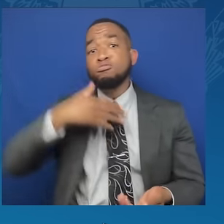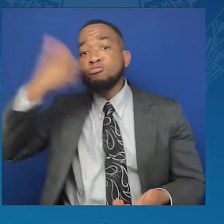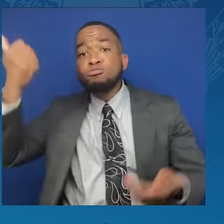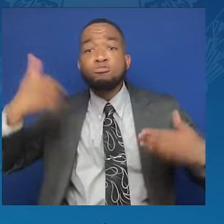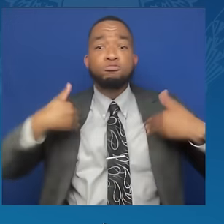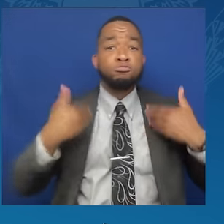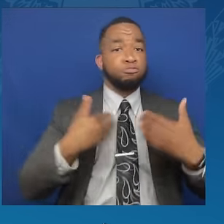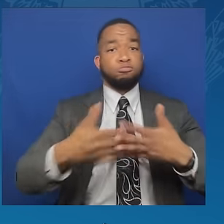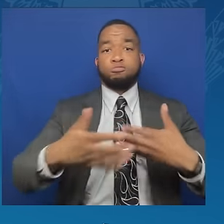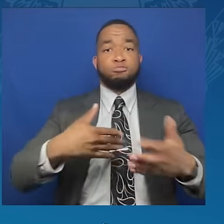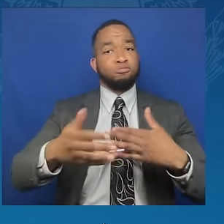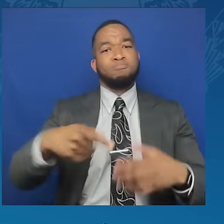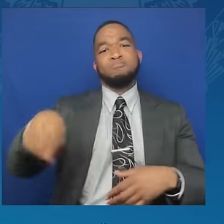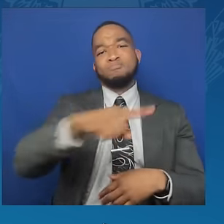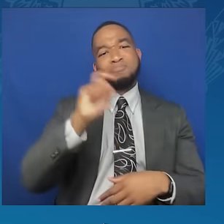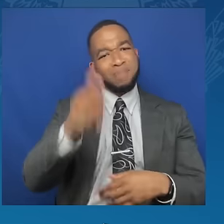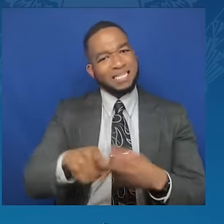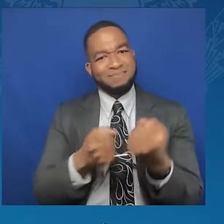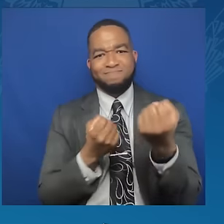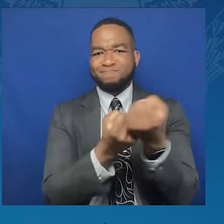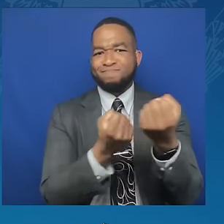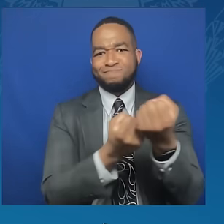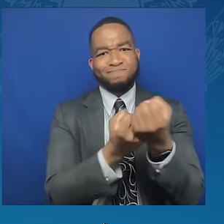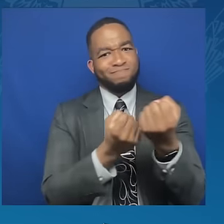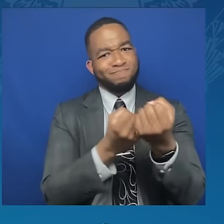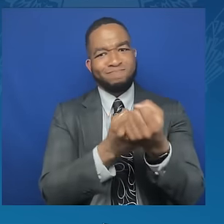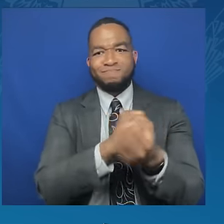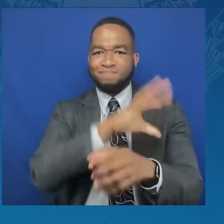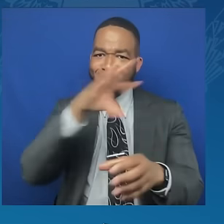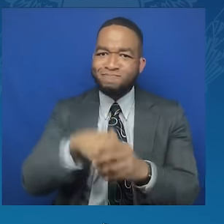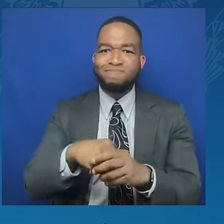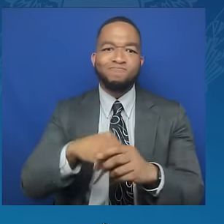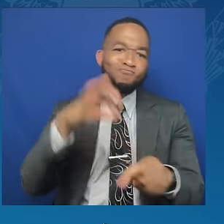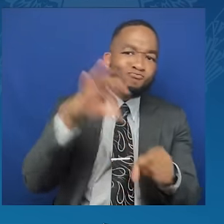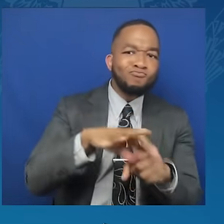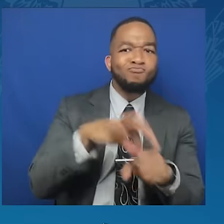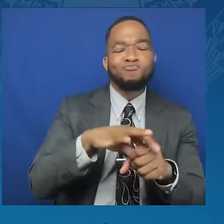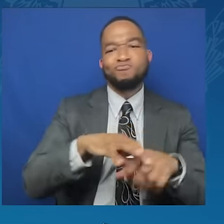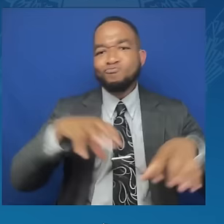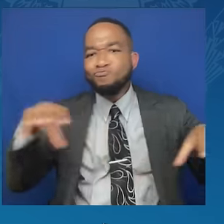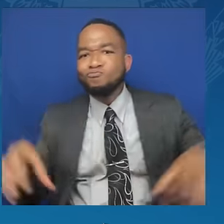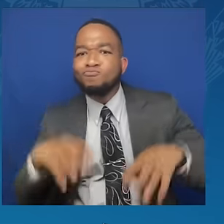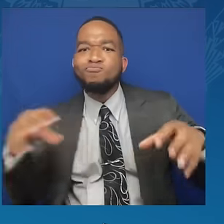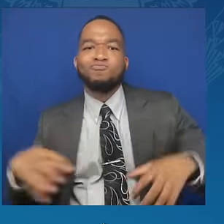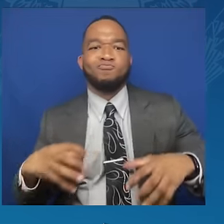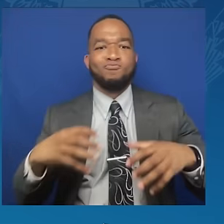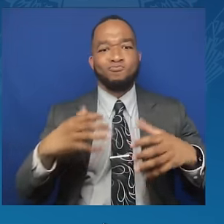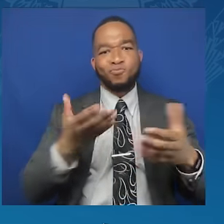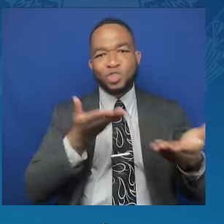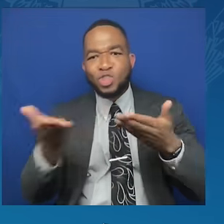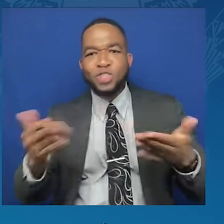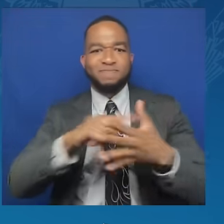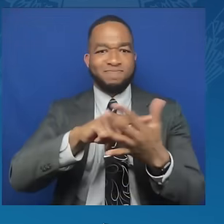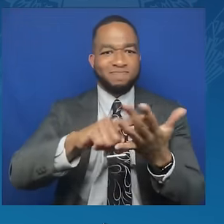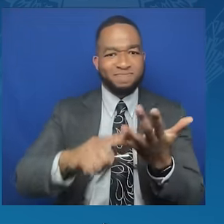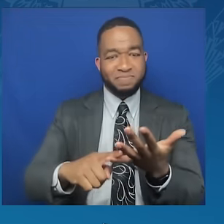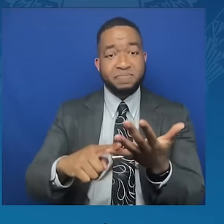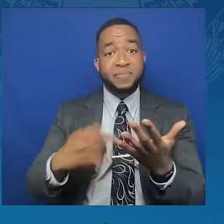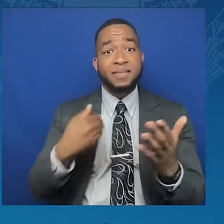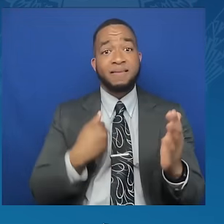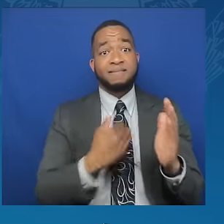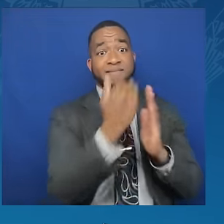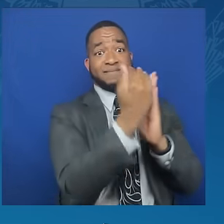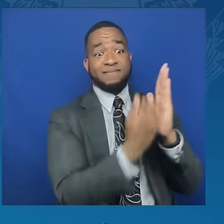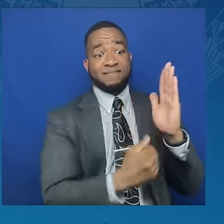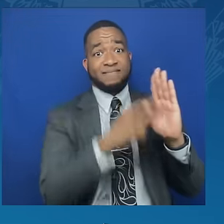part. I proudly carry the seminal piece of legislation that bears Congressman John Lewis's name that would